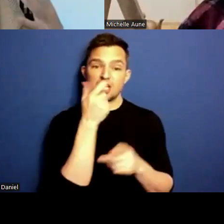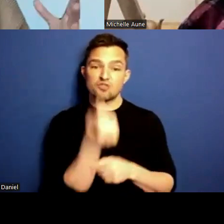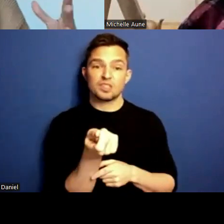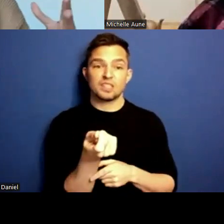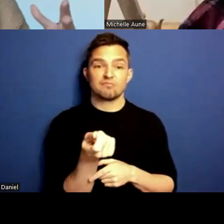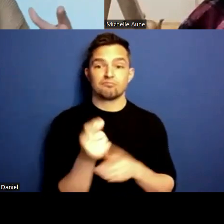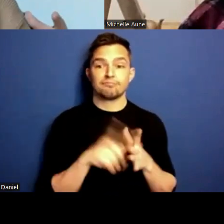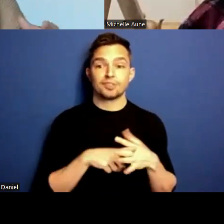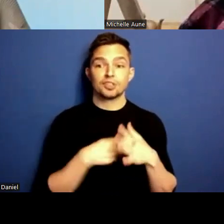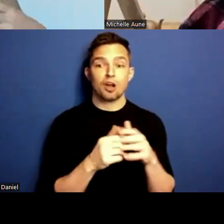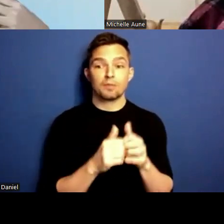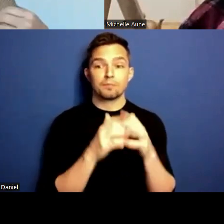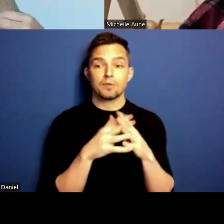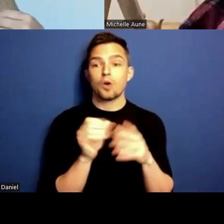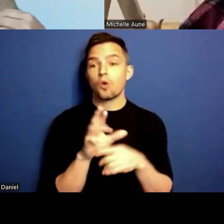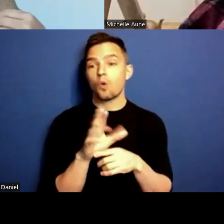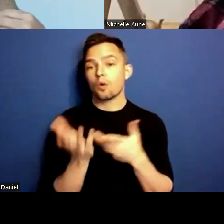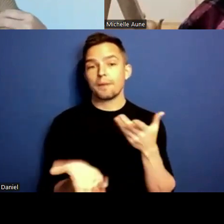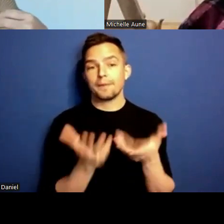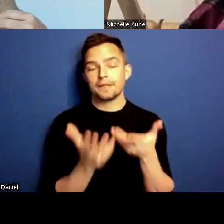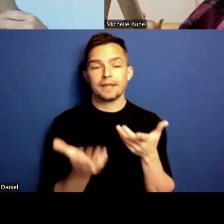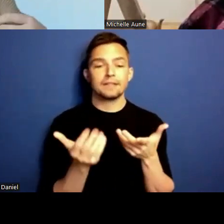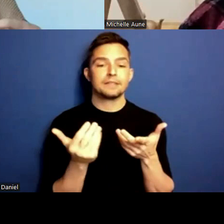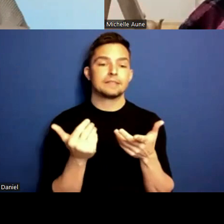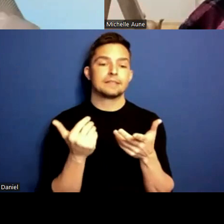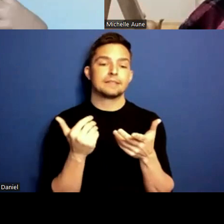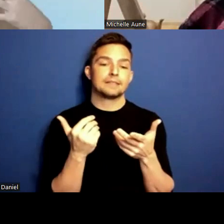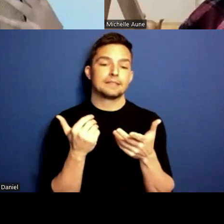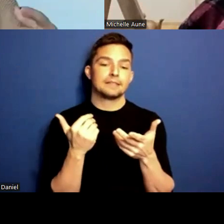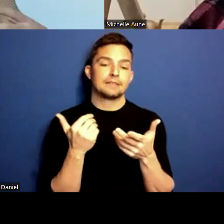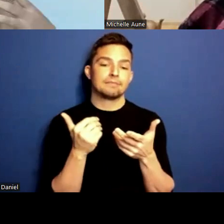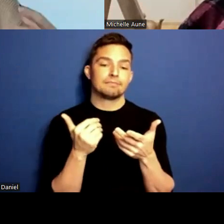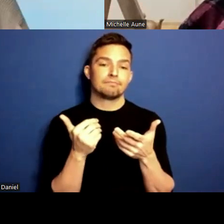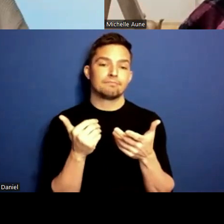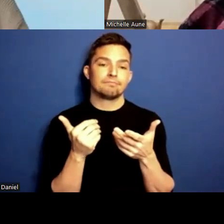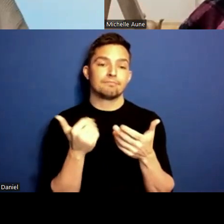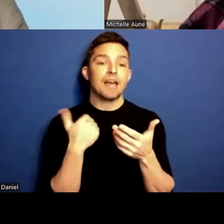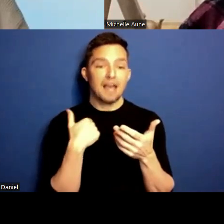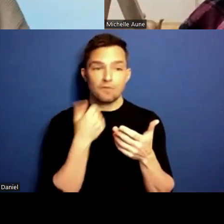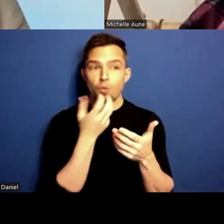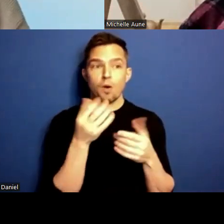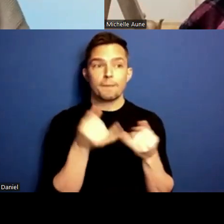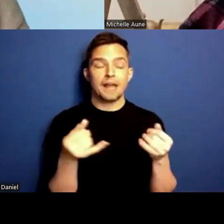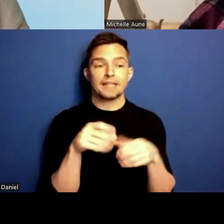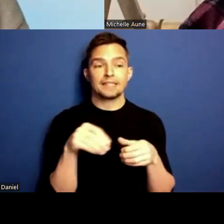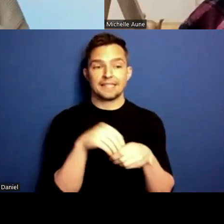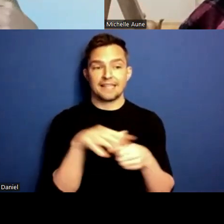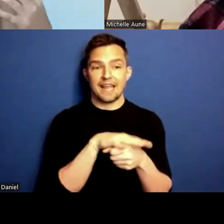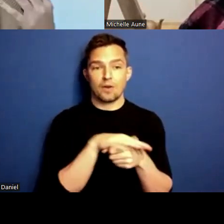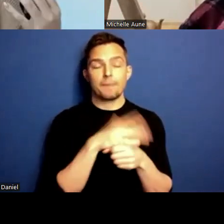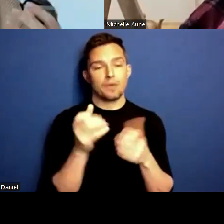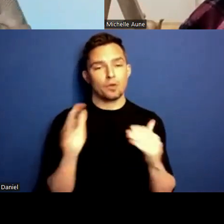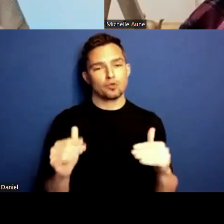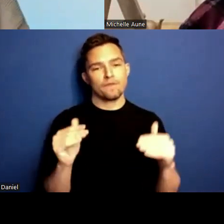getting started, or they might have a warm line in their area and they're looking to advance or further it. What are some of the